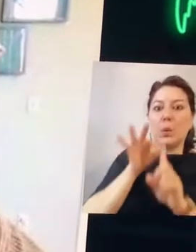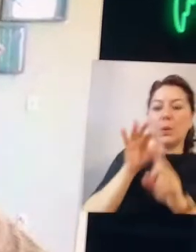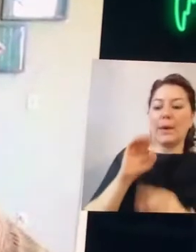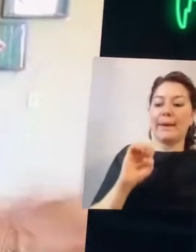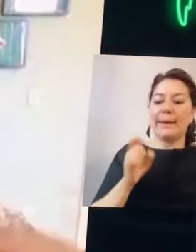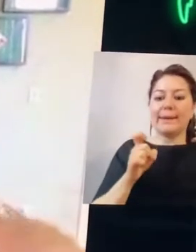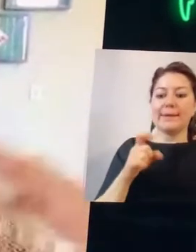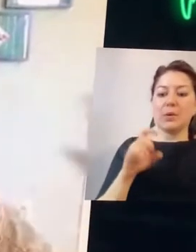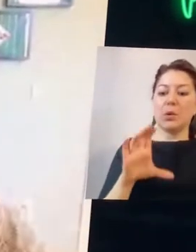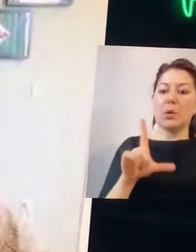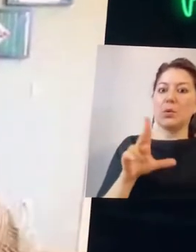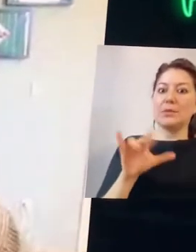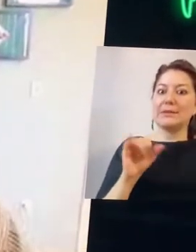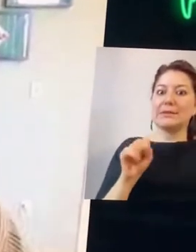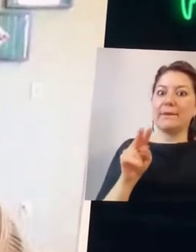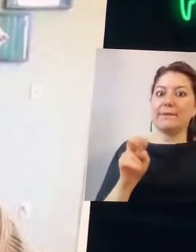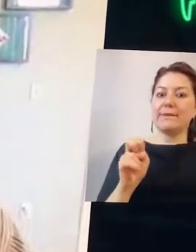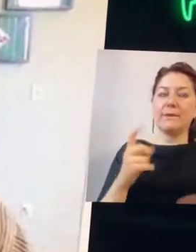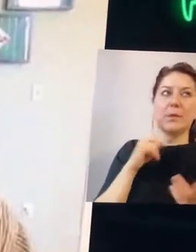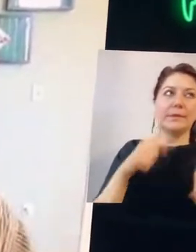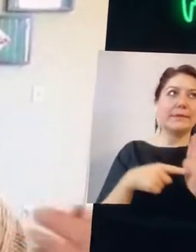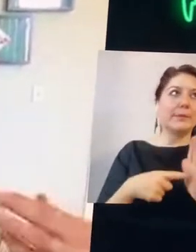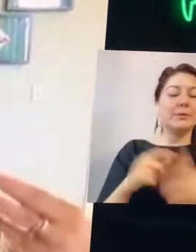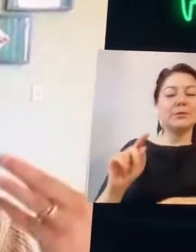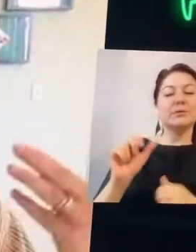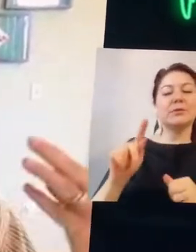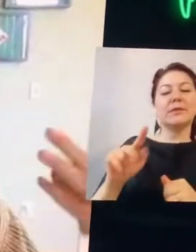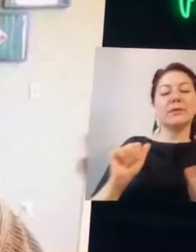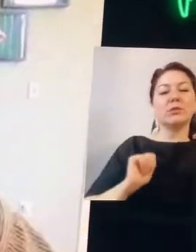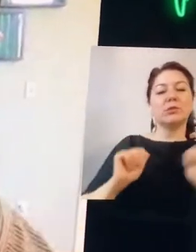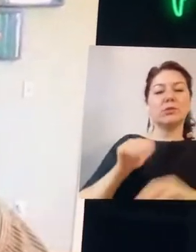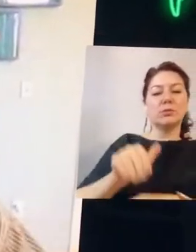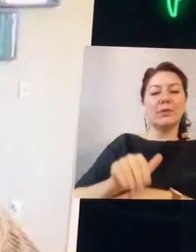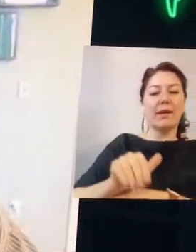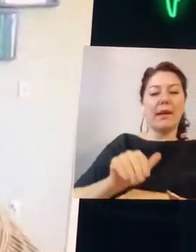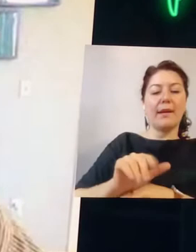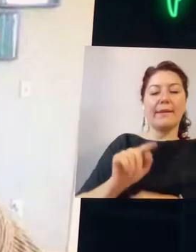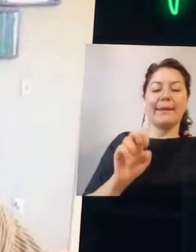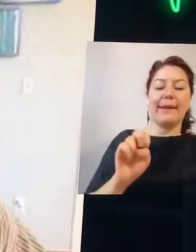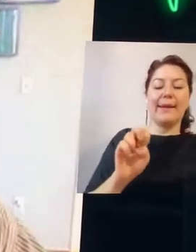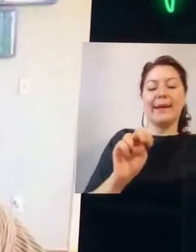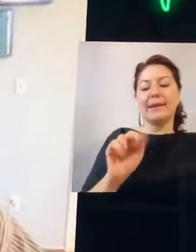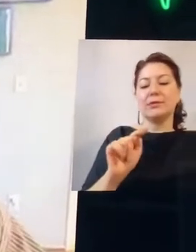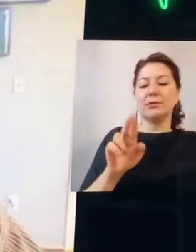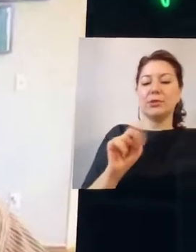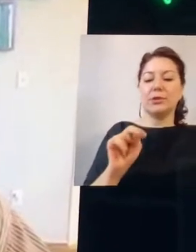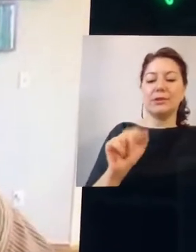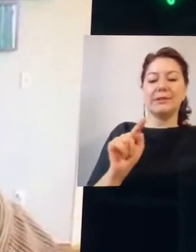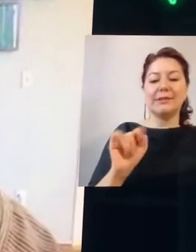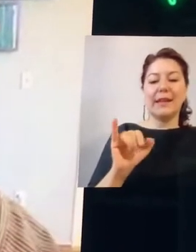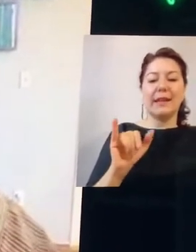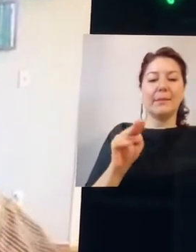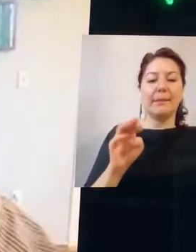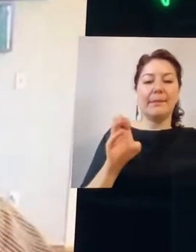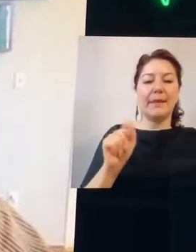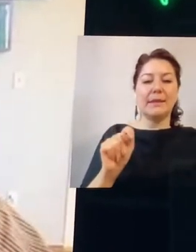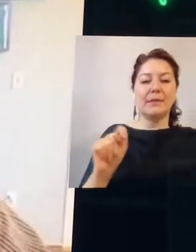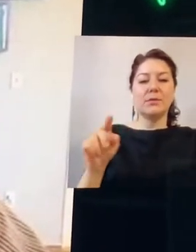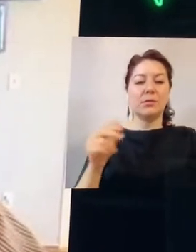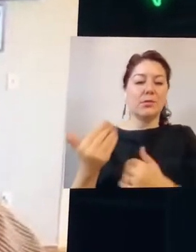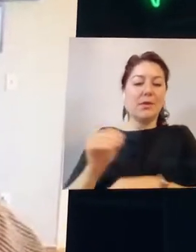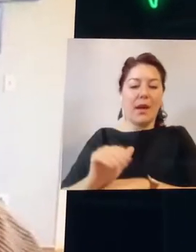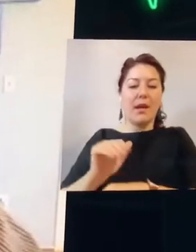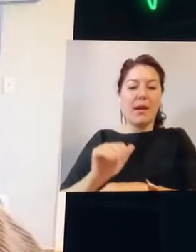know, recently I was publicizing a film, and, you know, I offered an exclusive to Entertainment Tonight